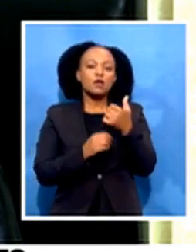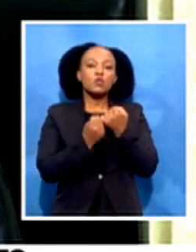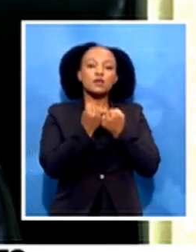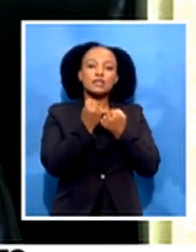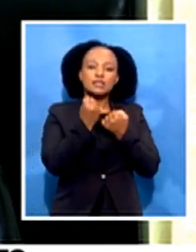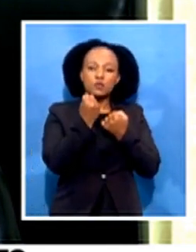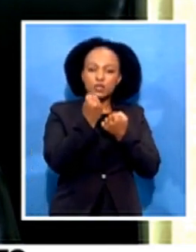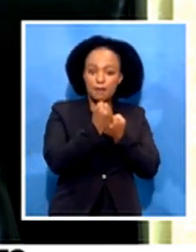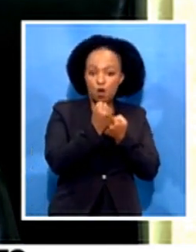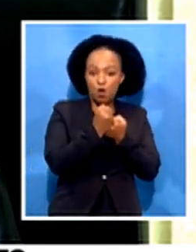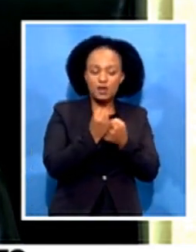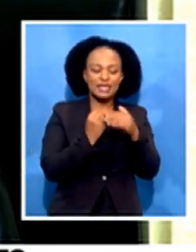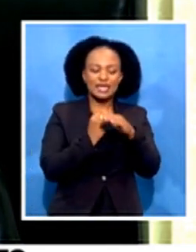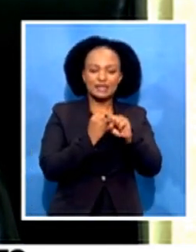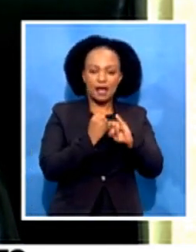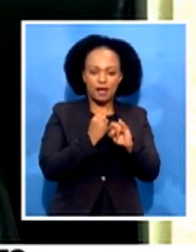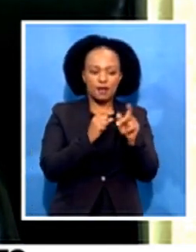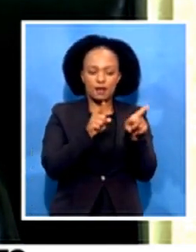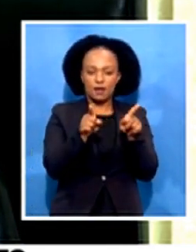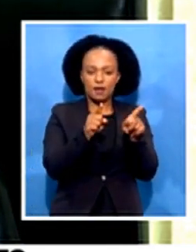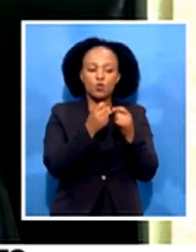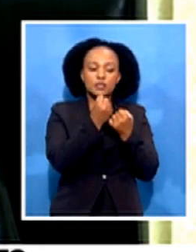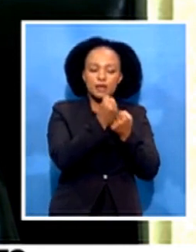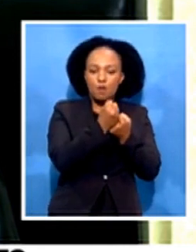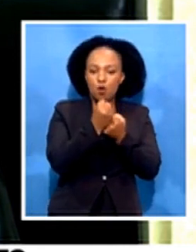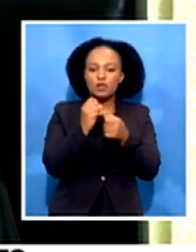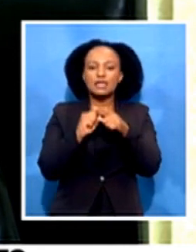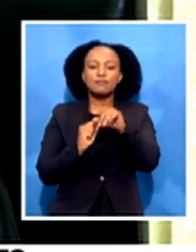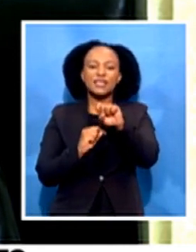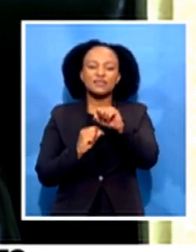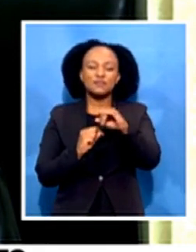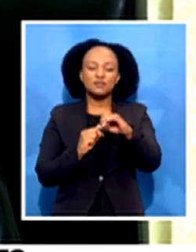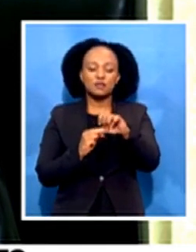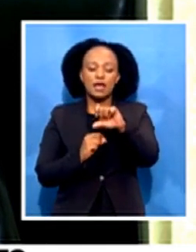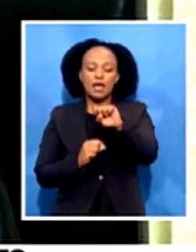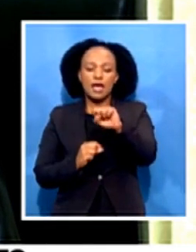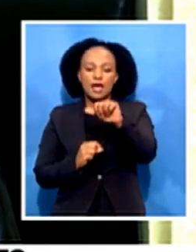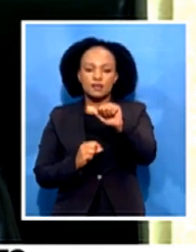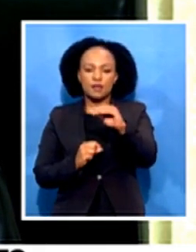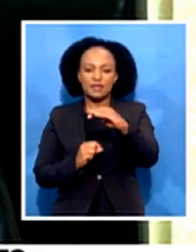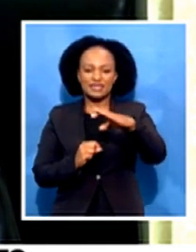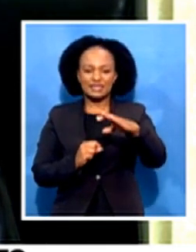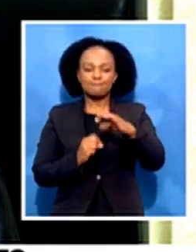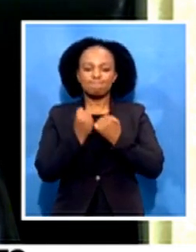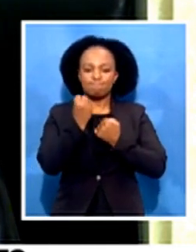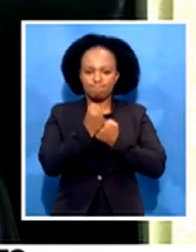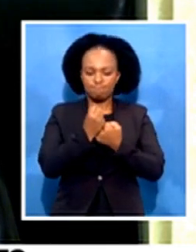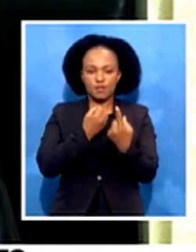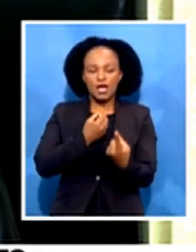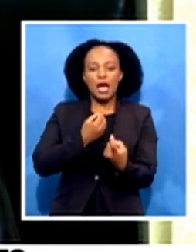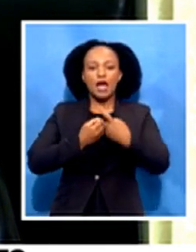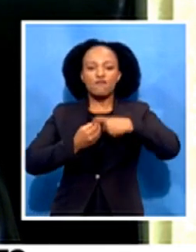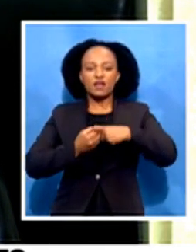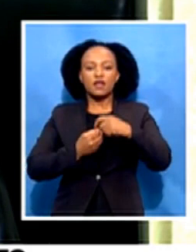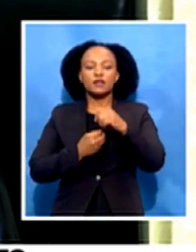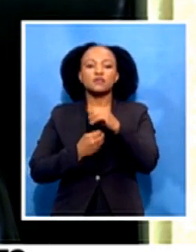are pushing back against retrenchment under the leadership of our affiliate union COO and other unions in the